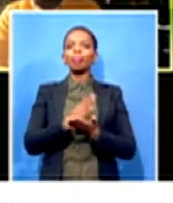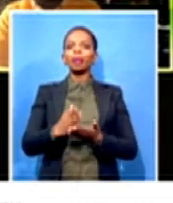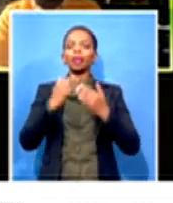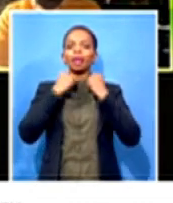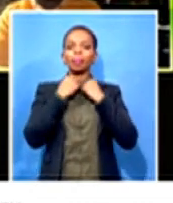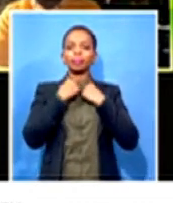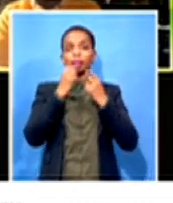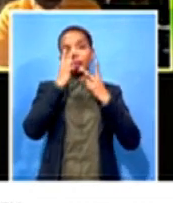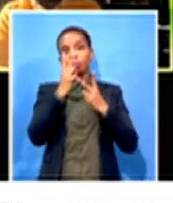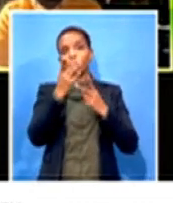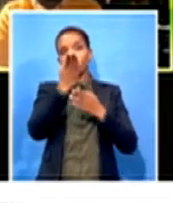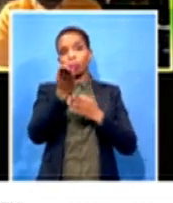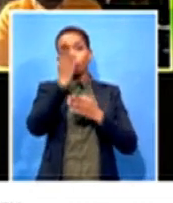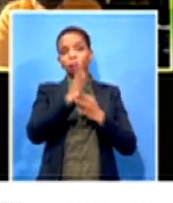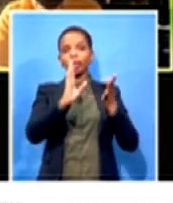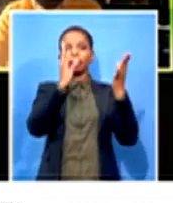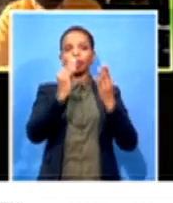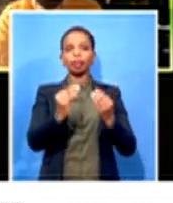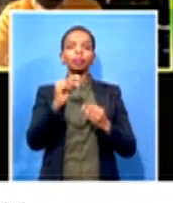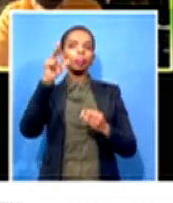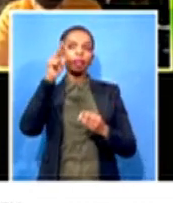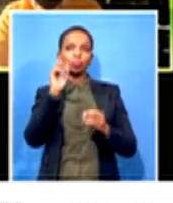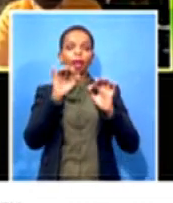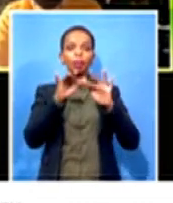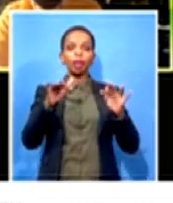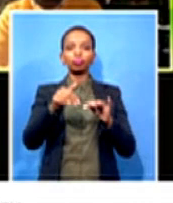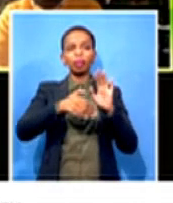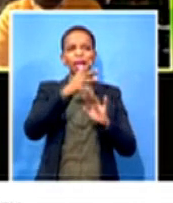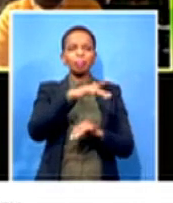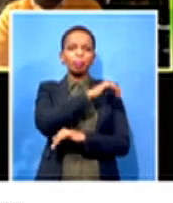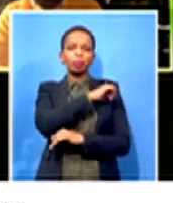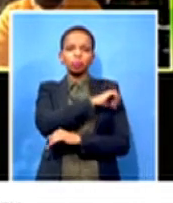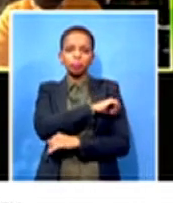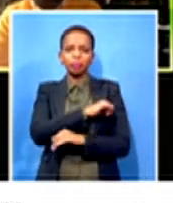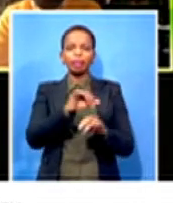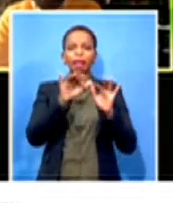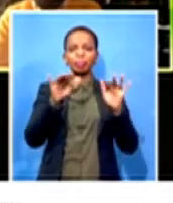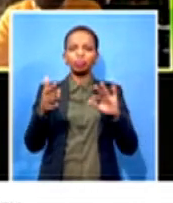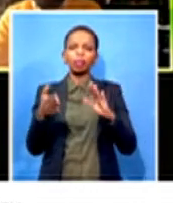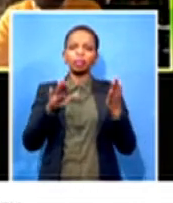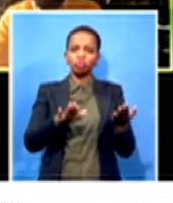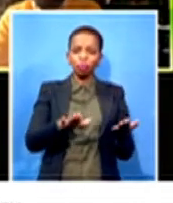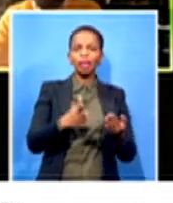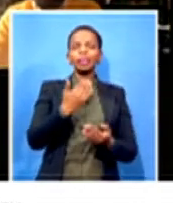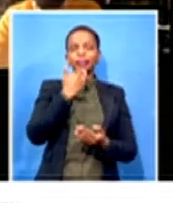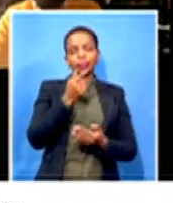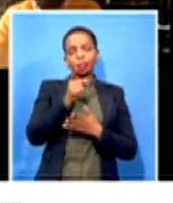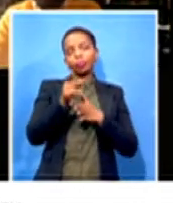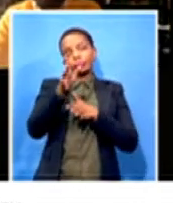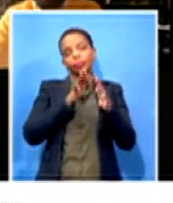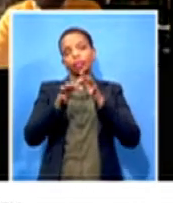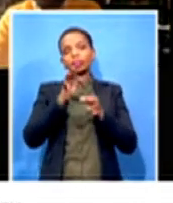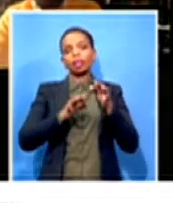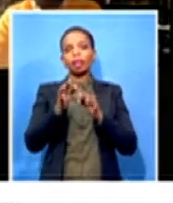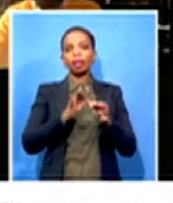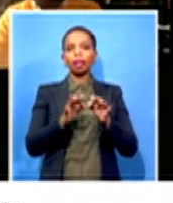of people going to hospital and dying and things like that. Can you just describe and explain that graph on the right to us? Okay, so